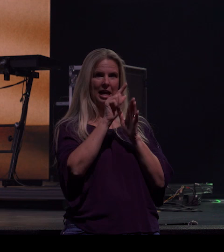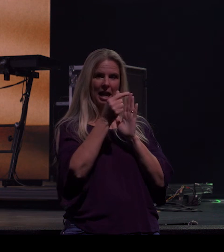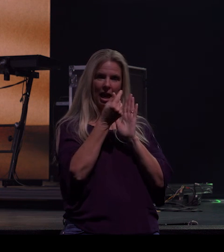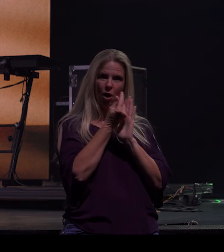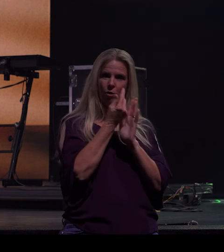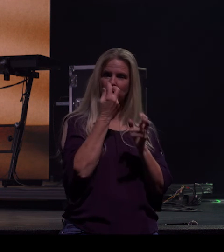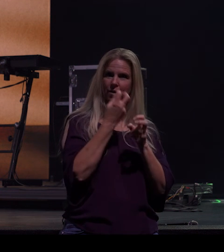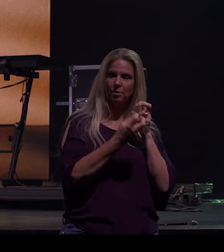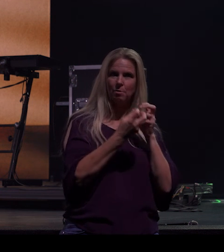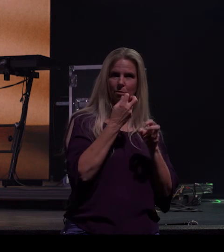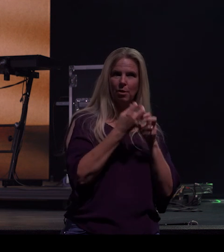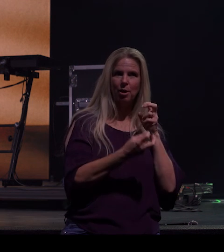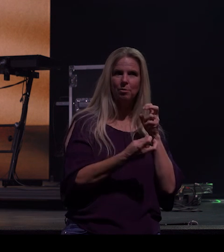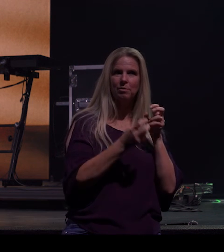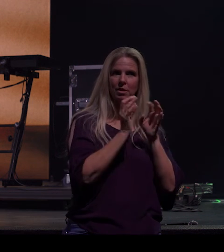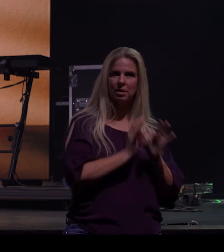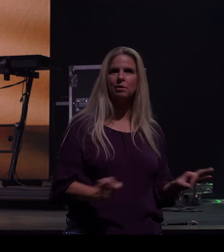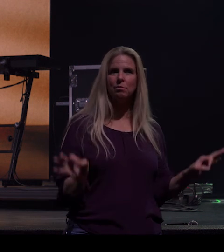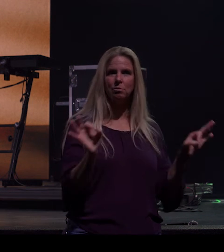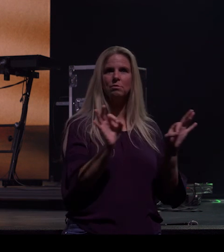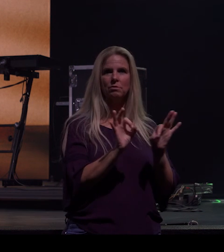You see what's at stake?